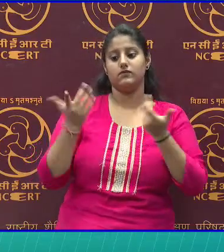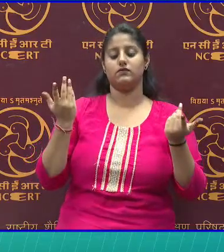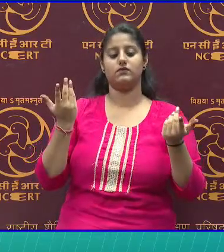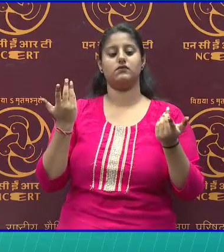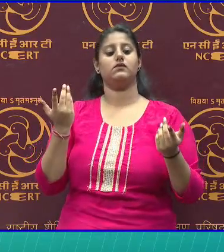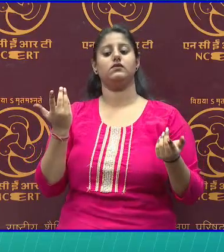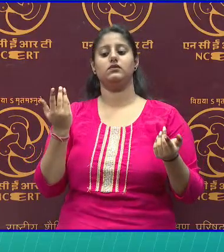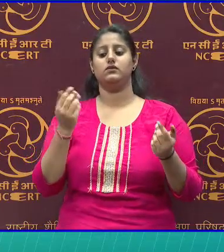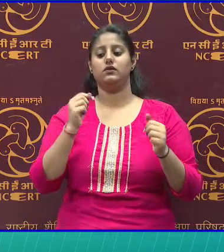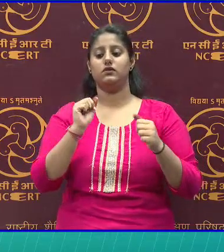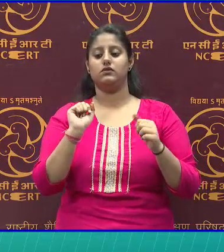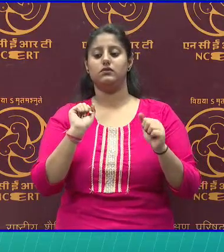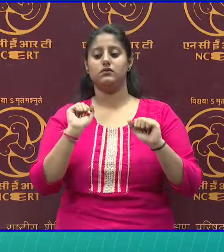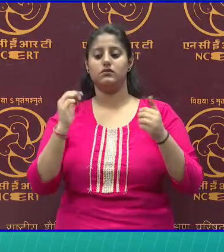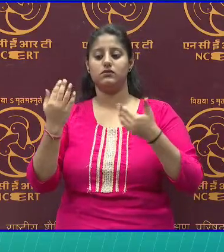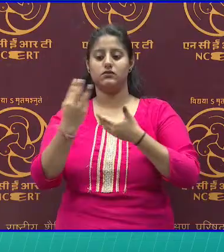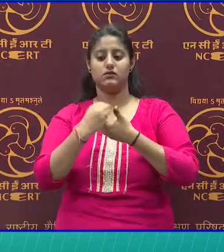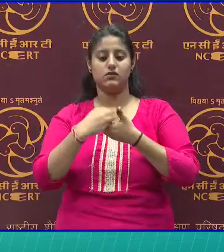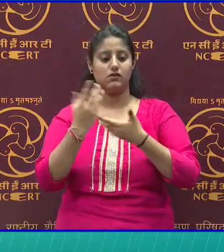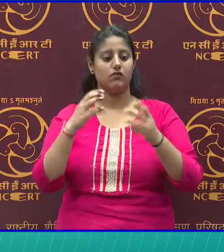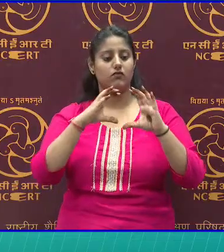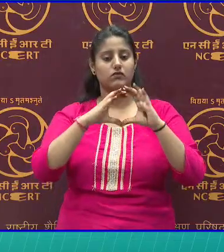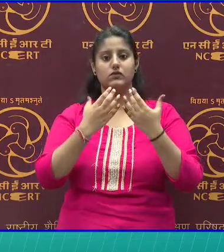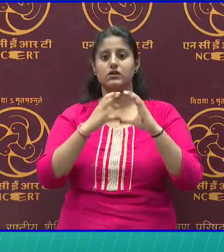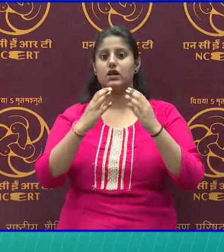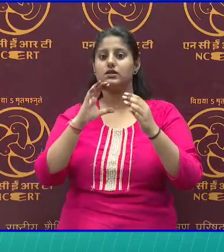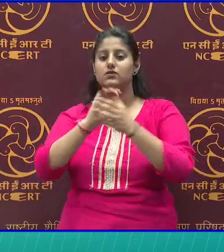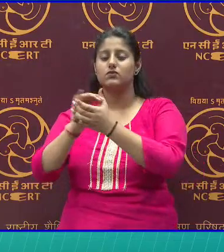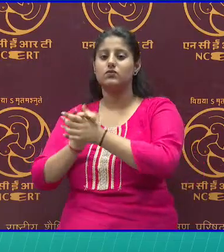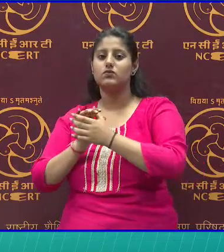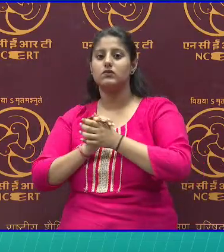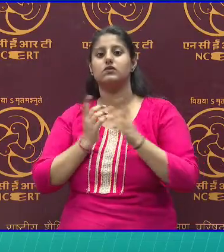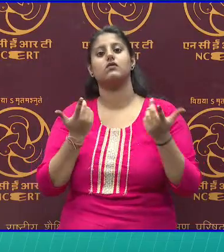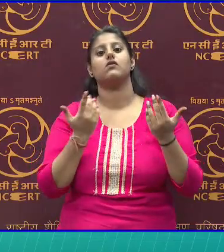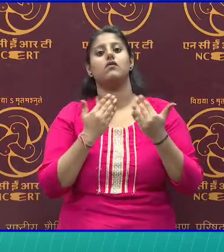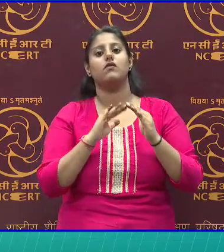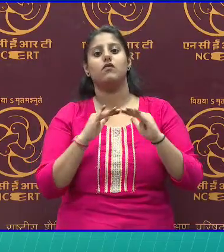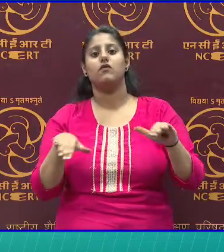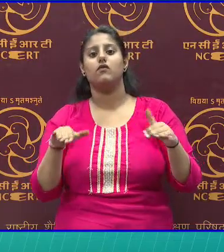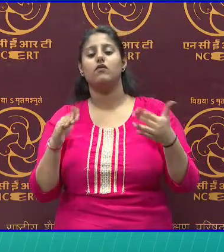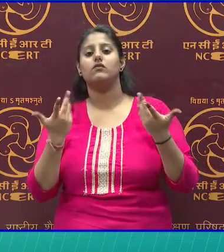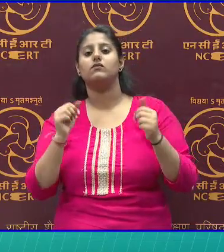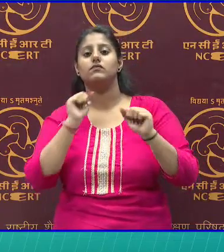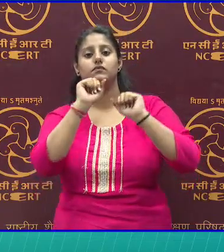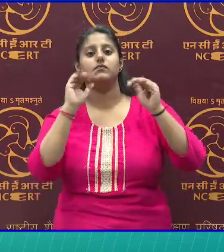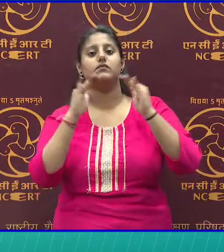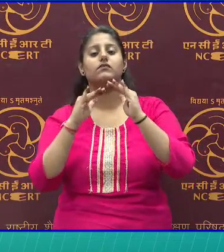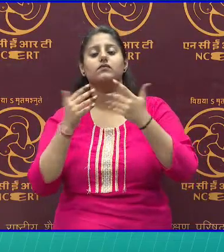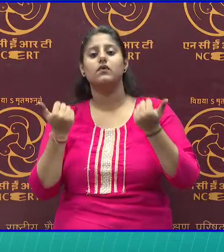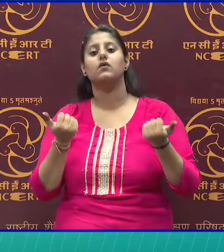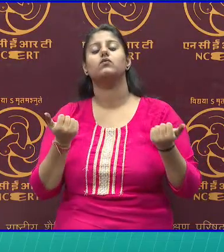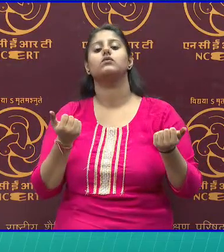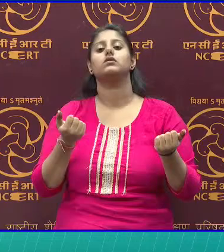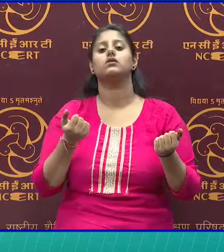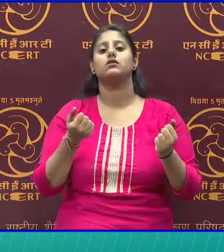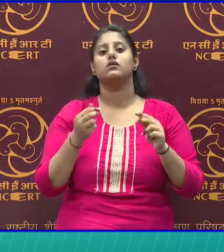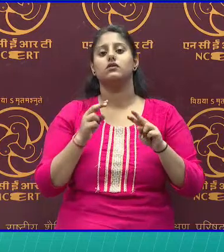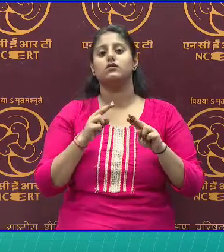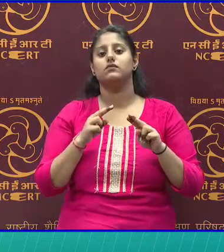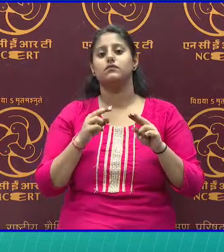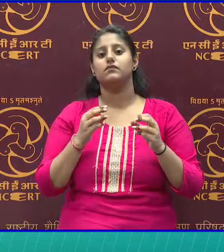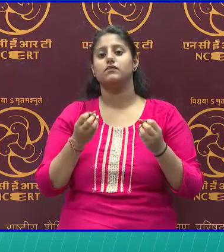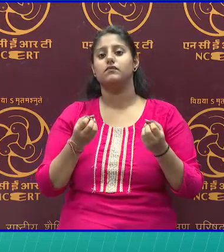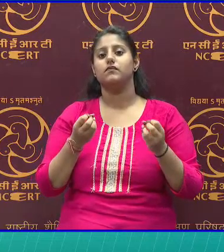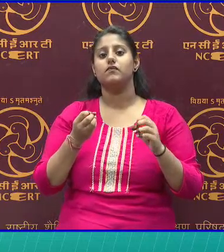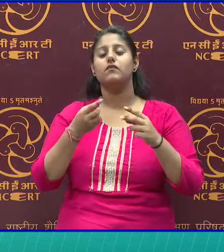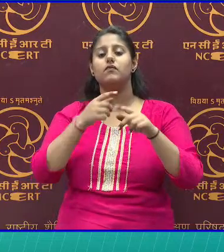they want to contribute to one of their classmates do not have house, and then it's not that only monetary